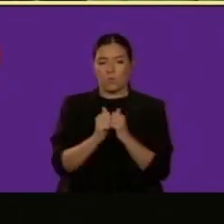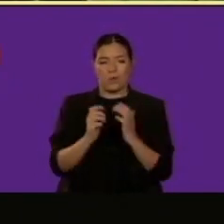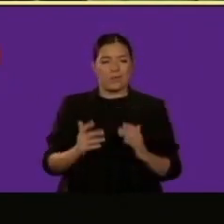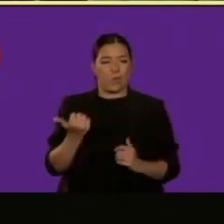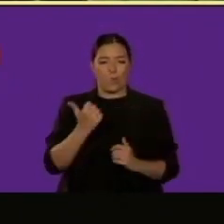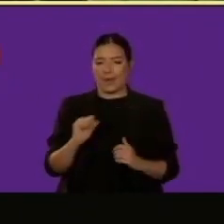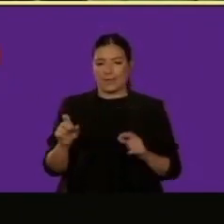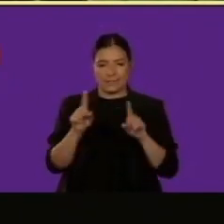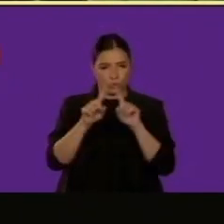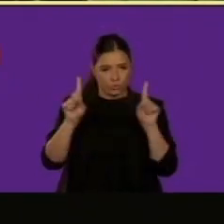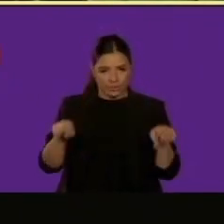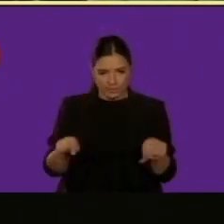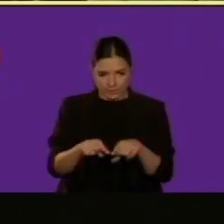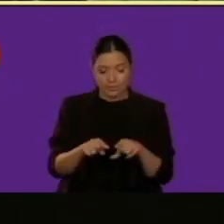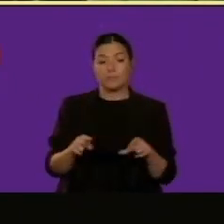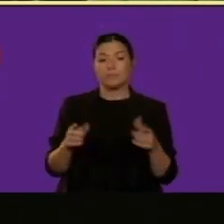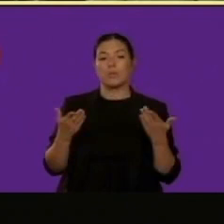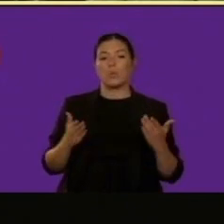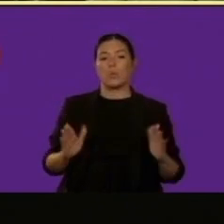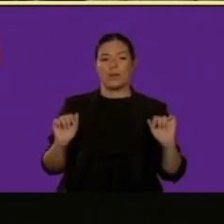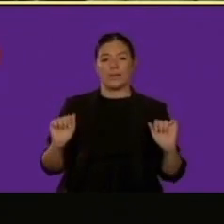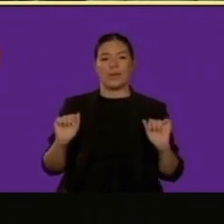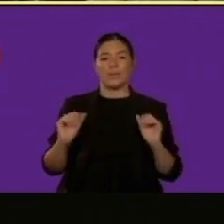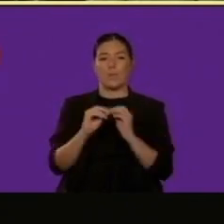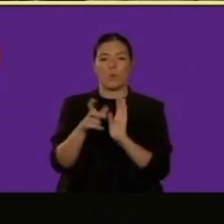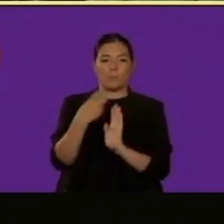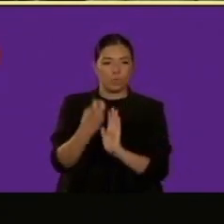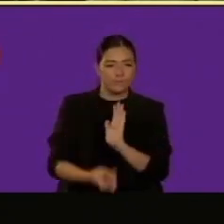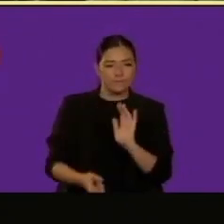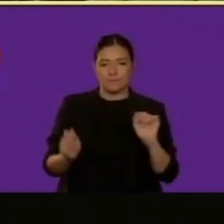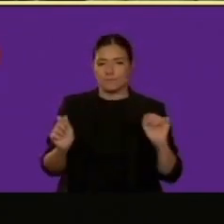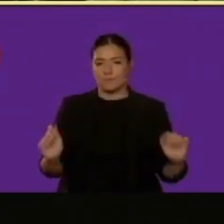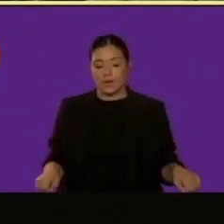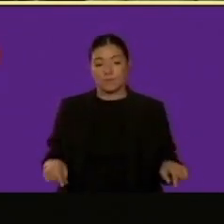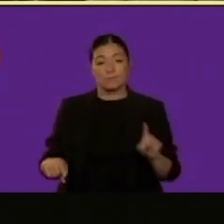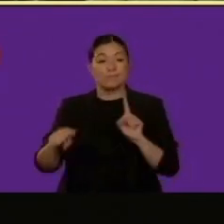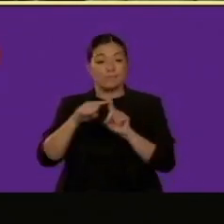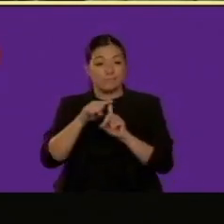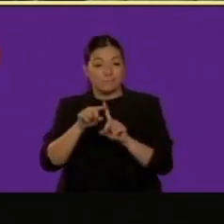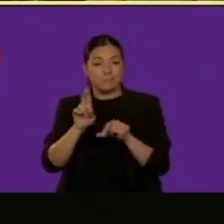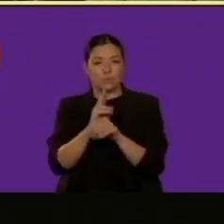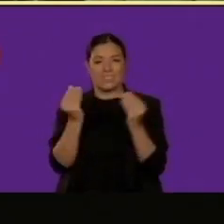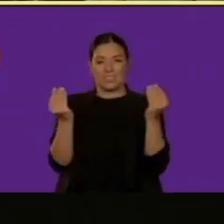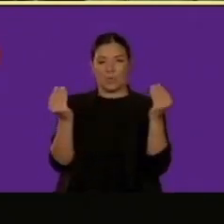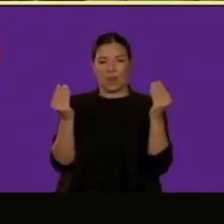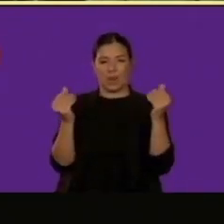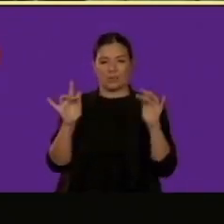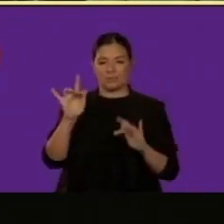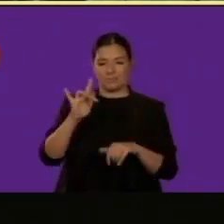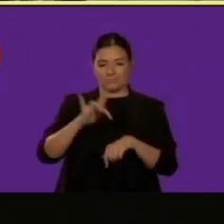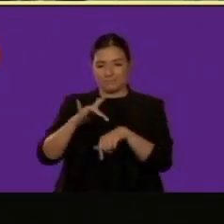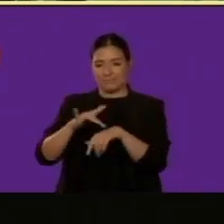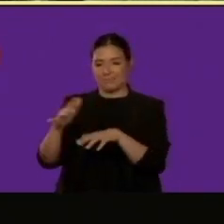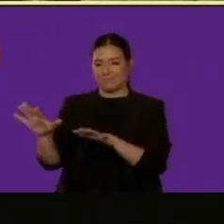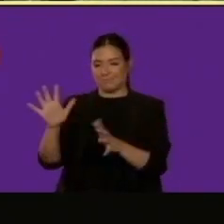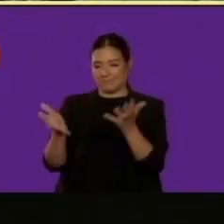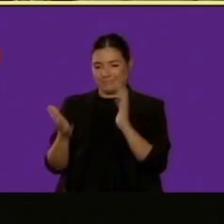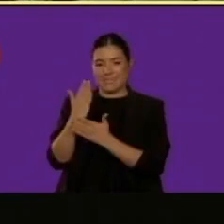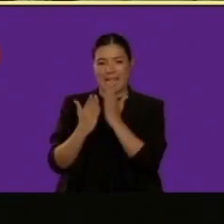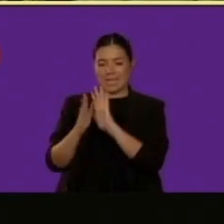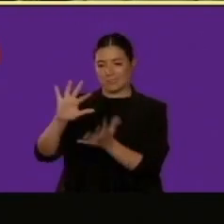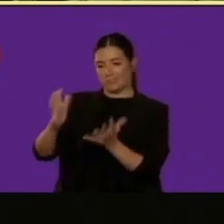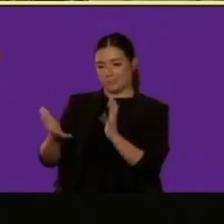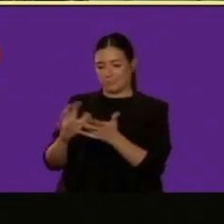So the 5 pillars that we have, as you can see here, these have to be with cognitive, creation, emotional,